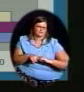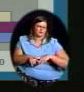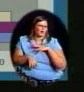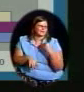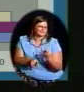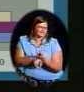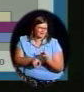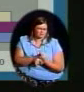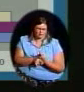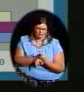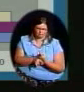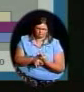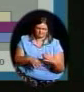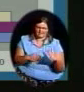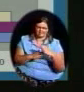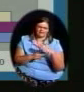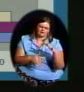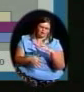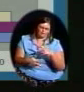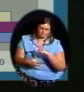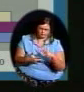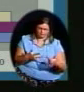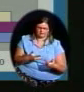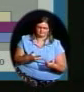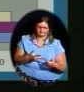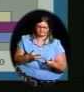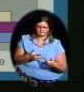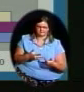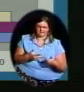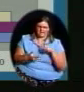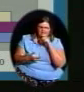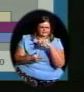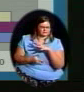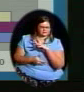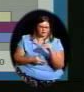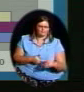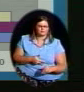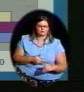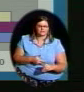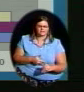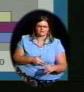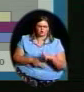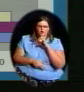things. Okay, that's not percentage, those are ages.